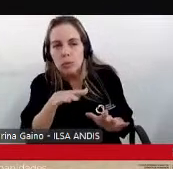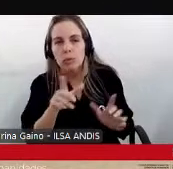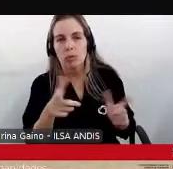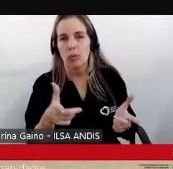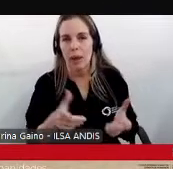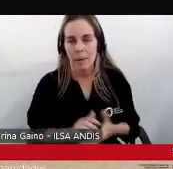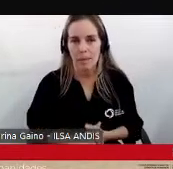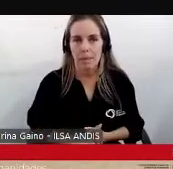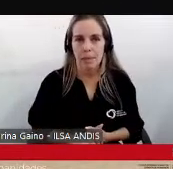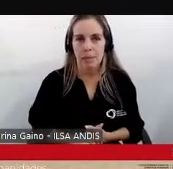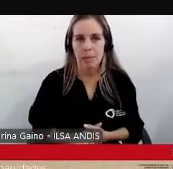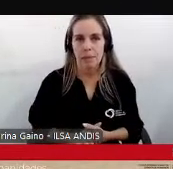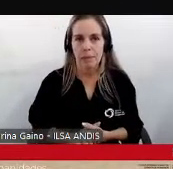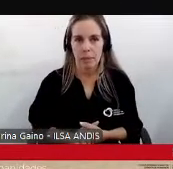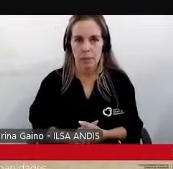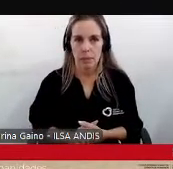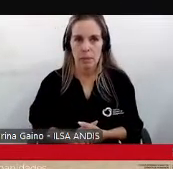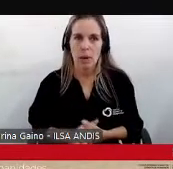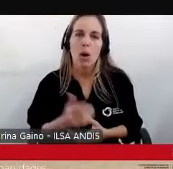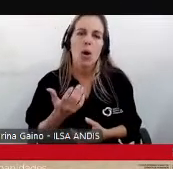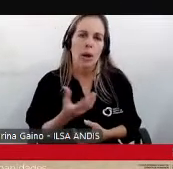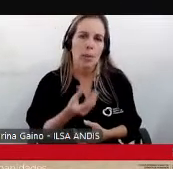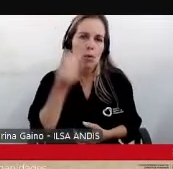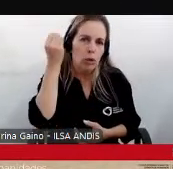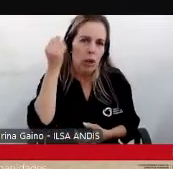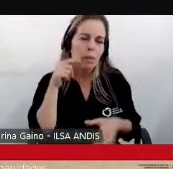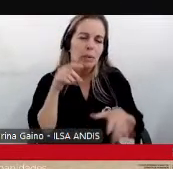in which we see very frequently is